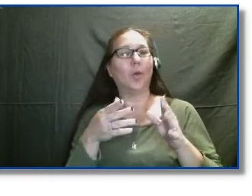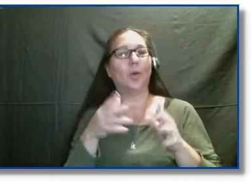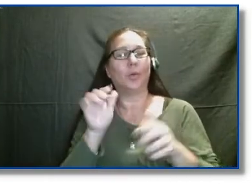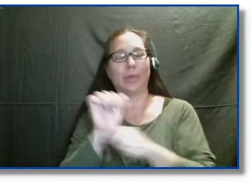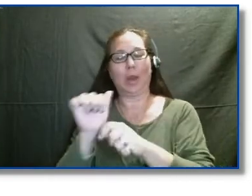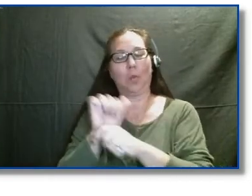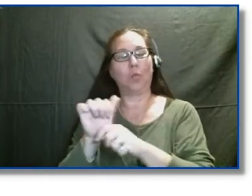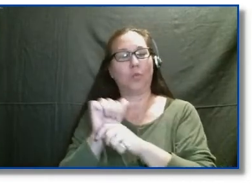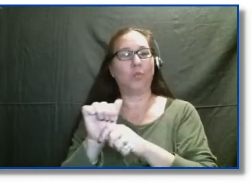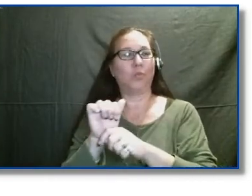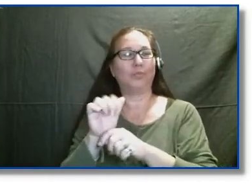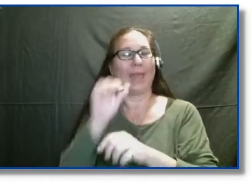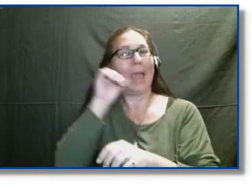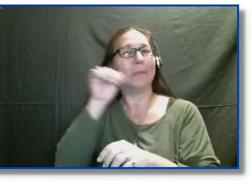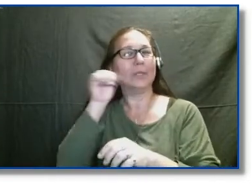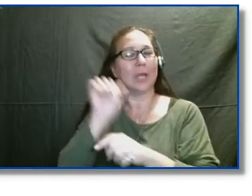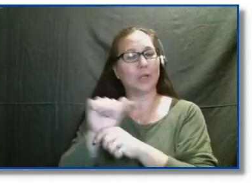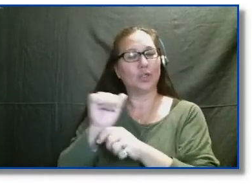million people around the world.